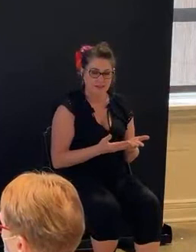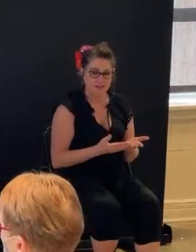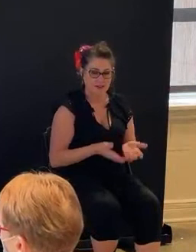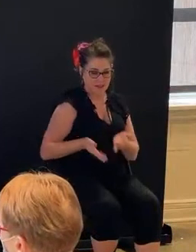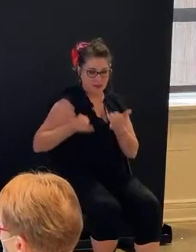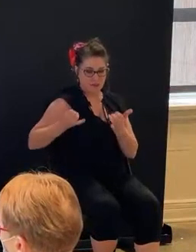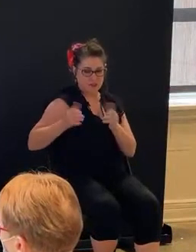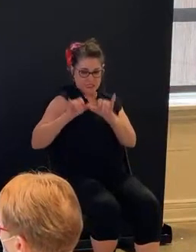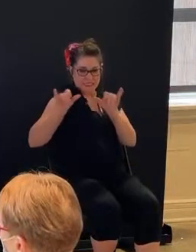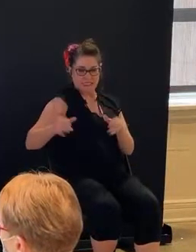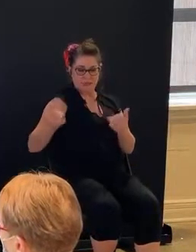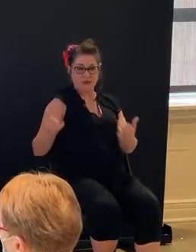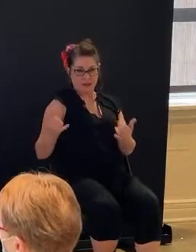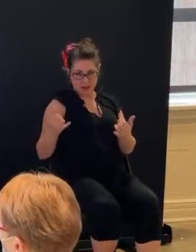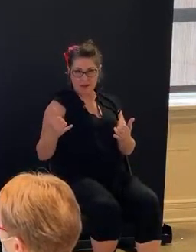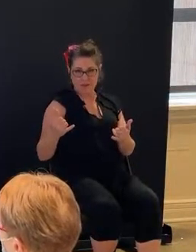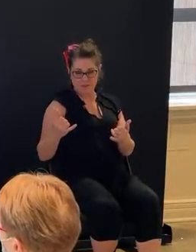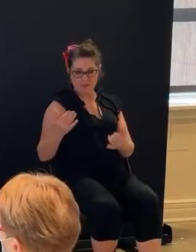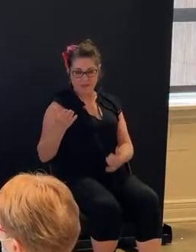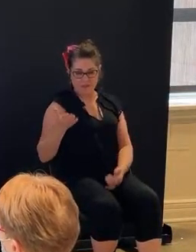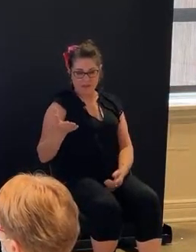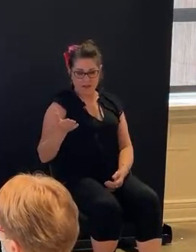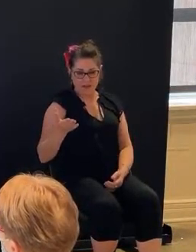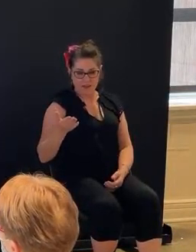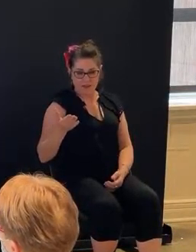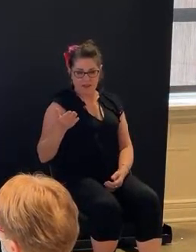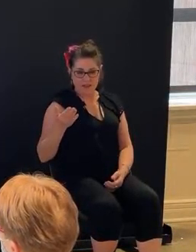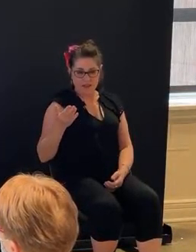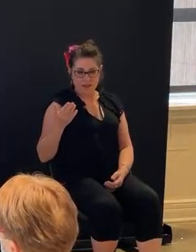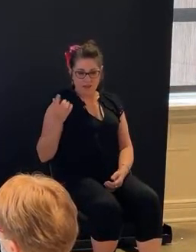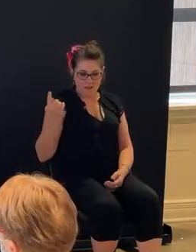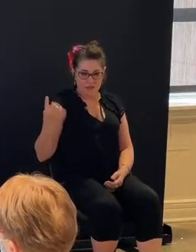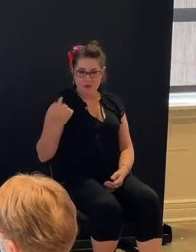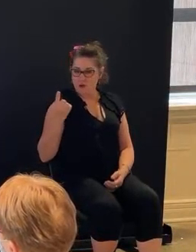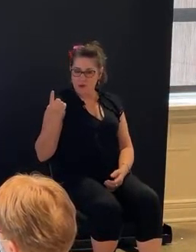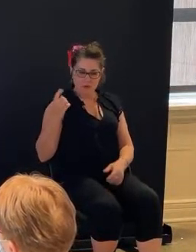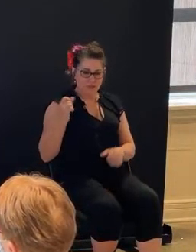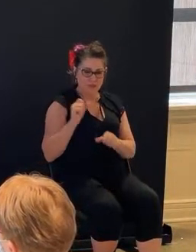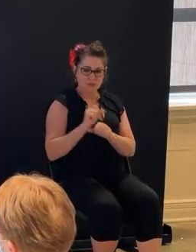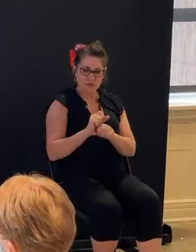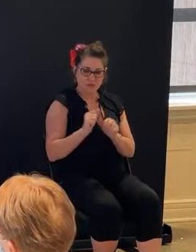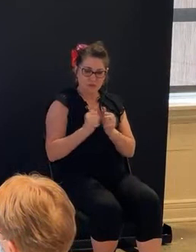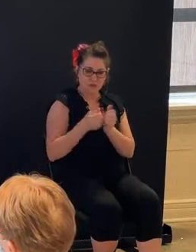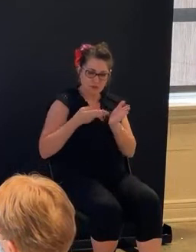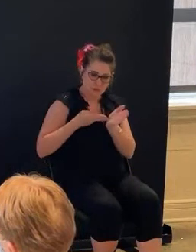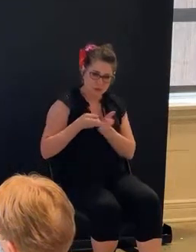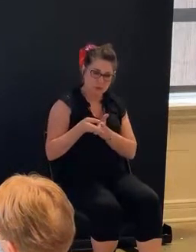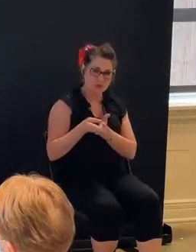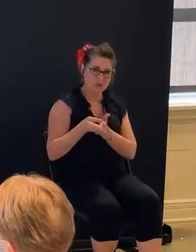is to you know, always work with kind of truth as a provisional